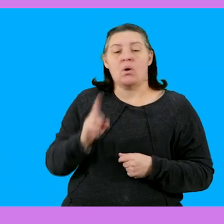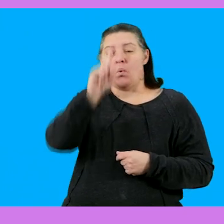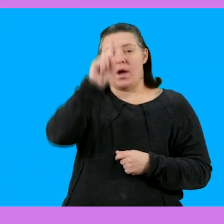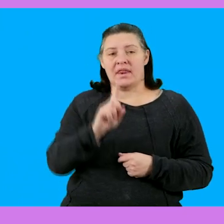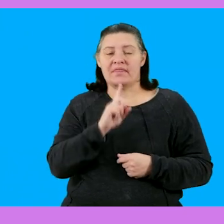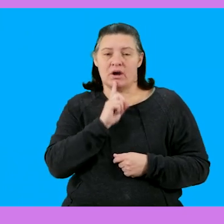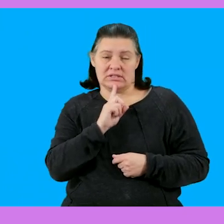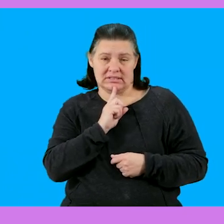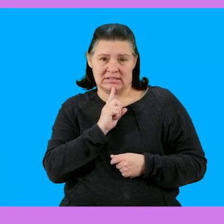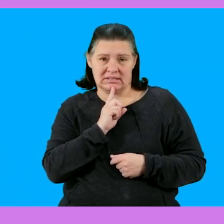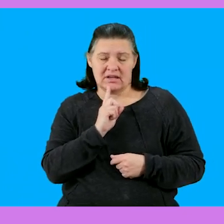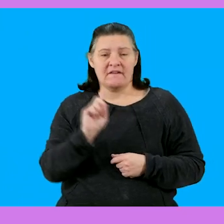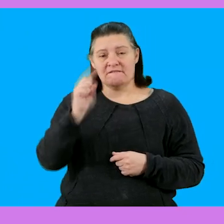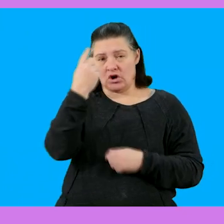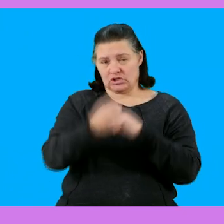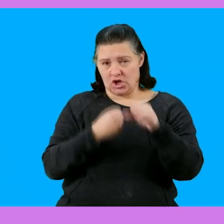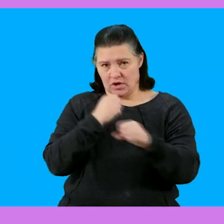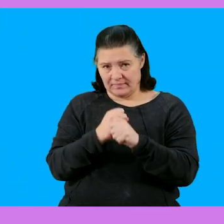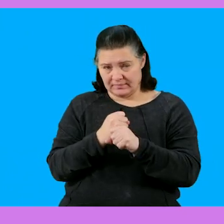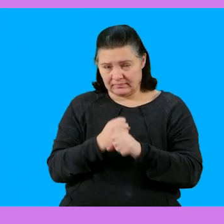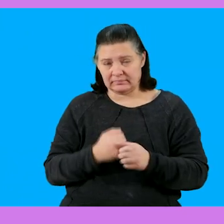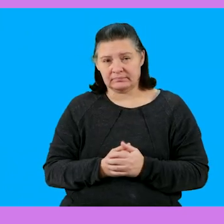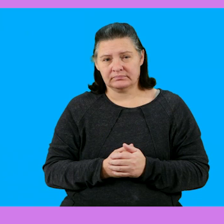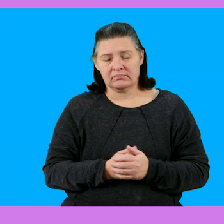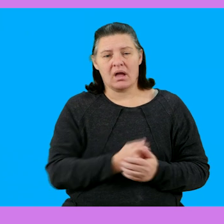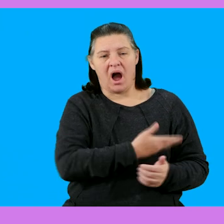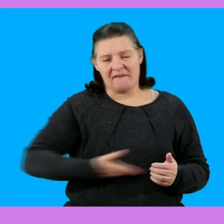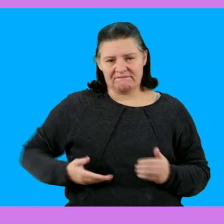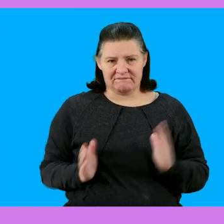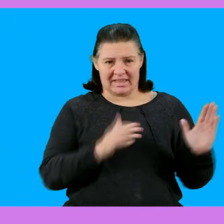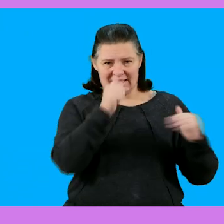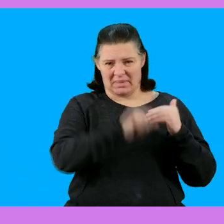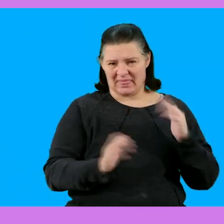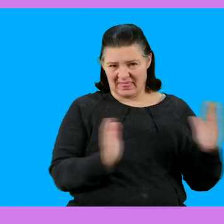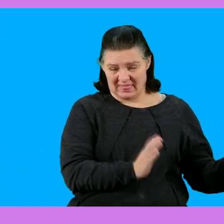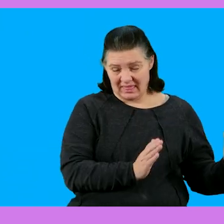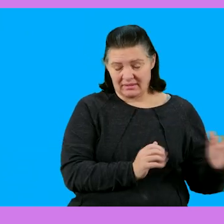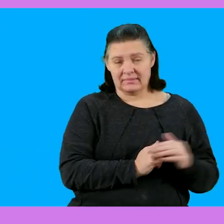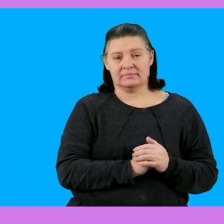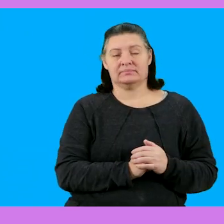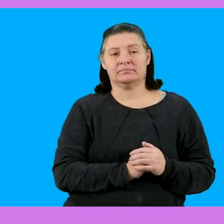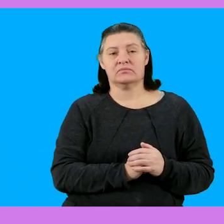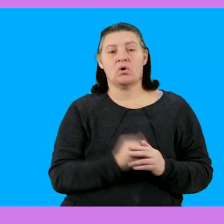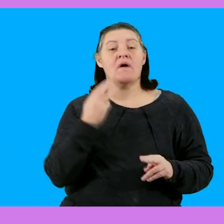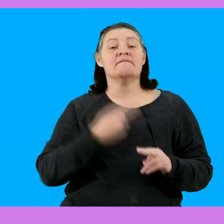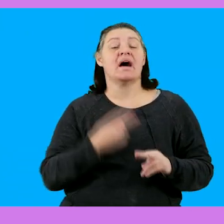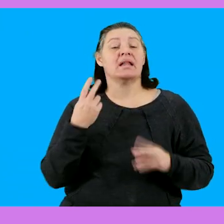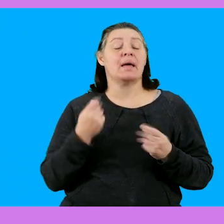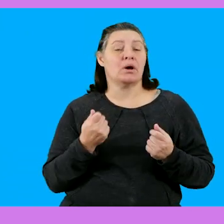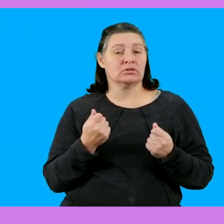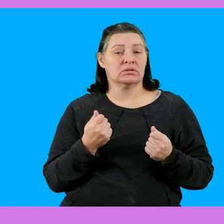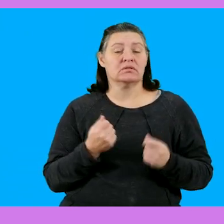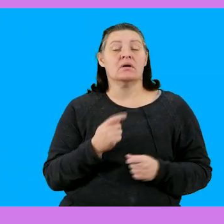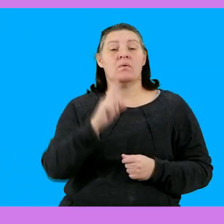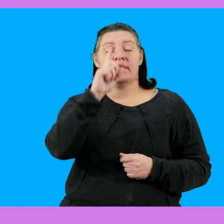me 1,000 rand in year number 1, or the first half a year. Okay, so I'm going to take then the final amount is